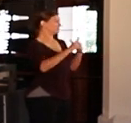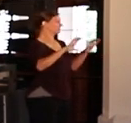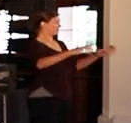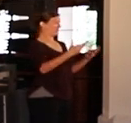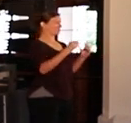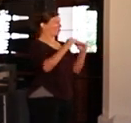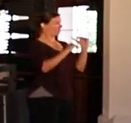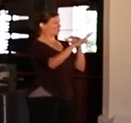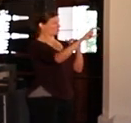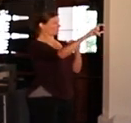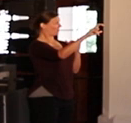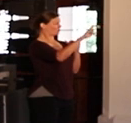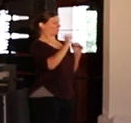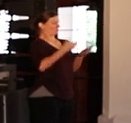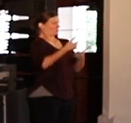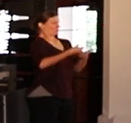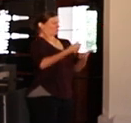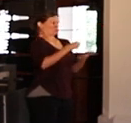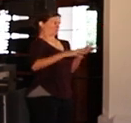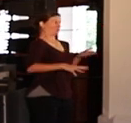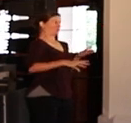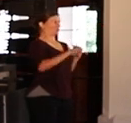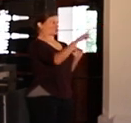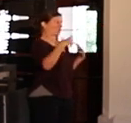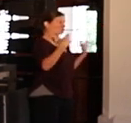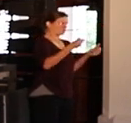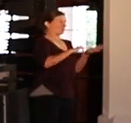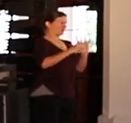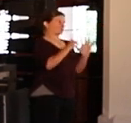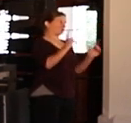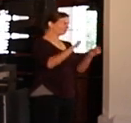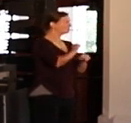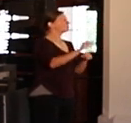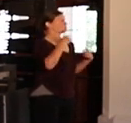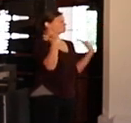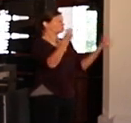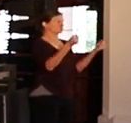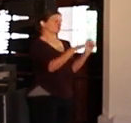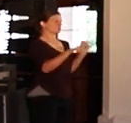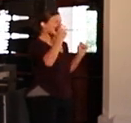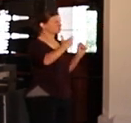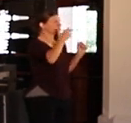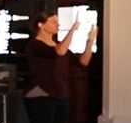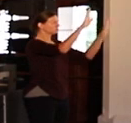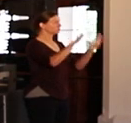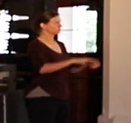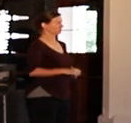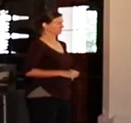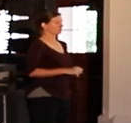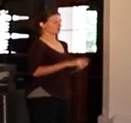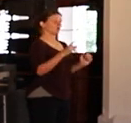300 strong. And I mean strong. You are outstanding.